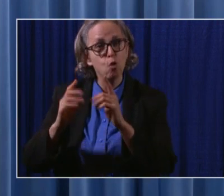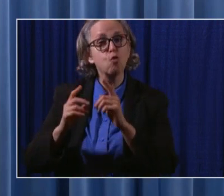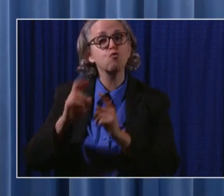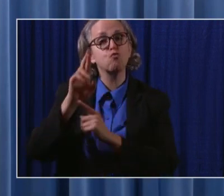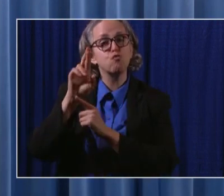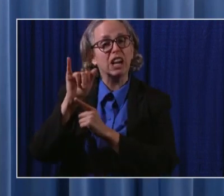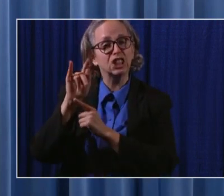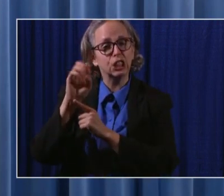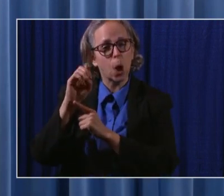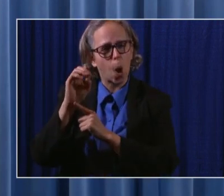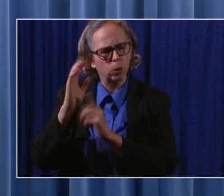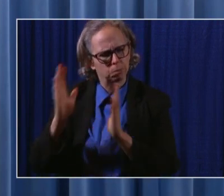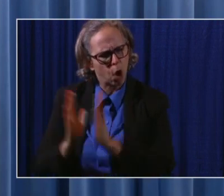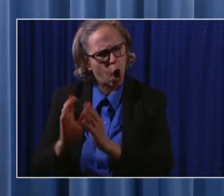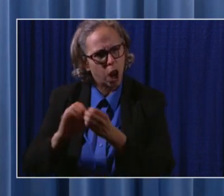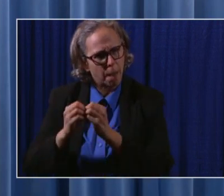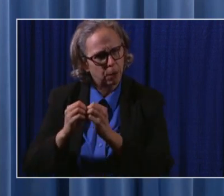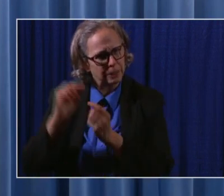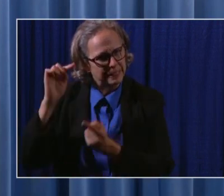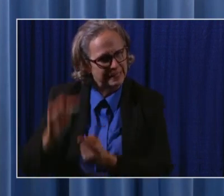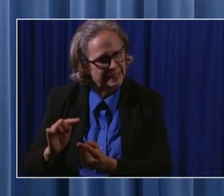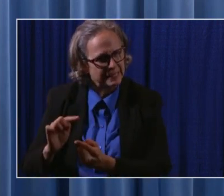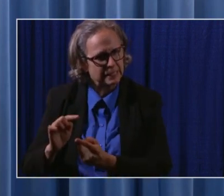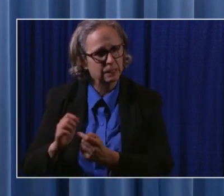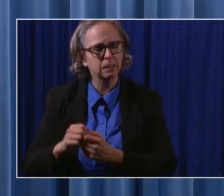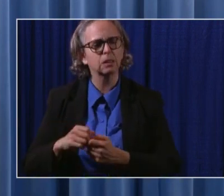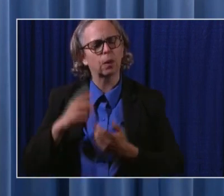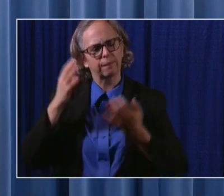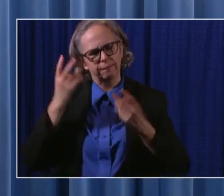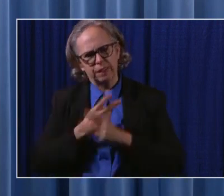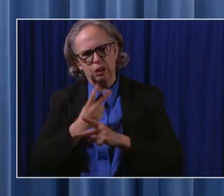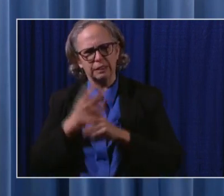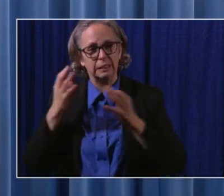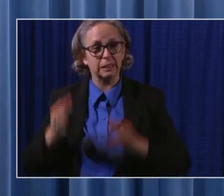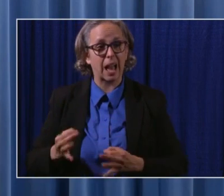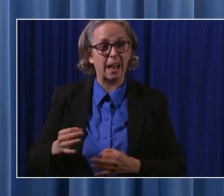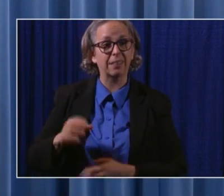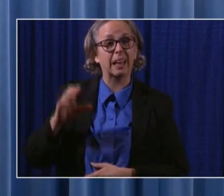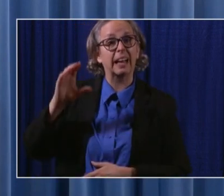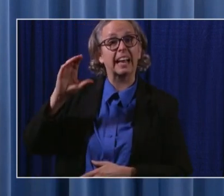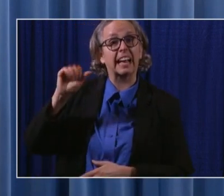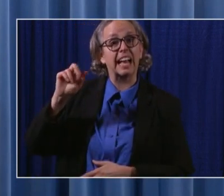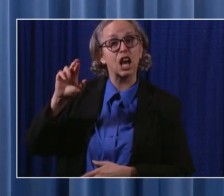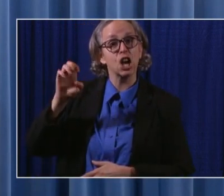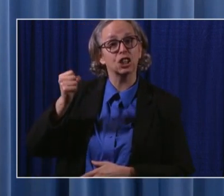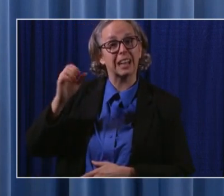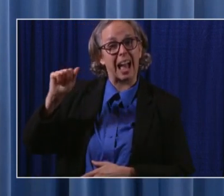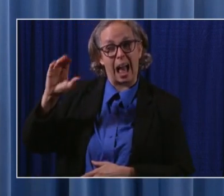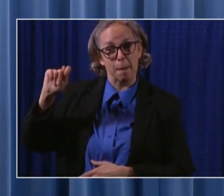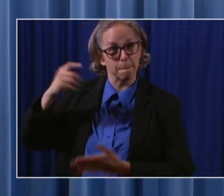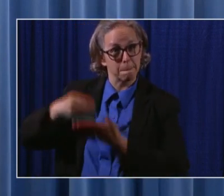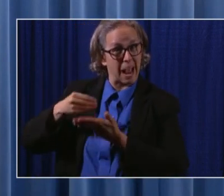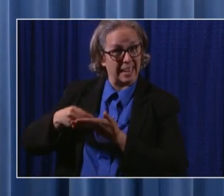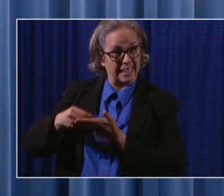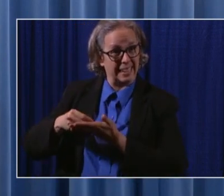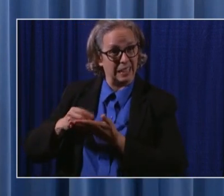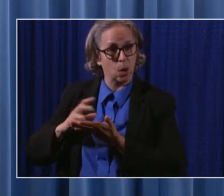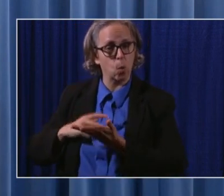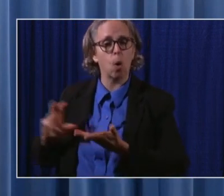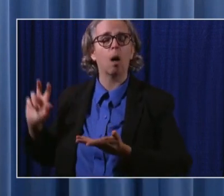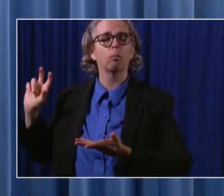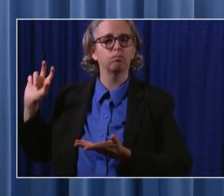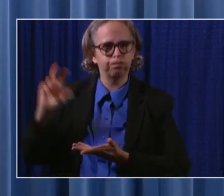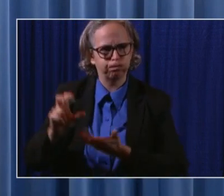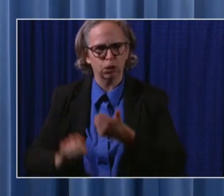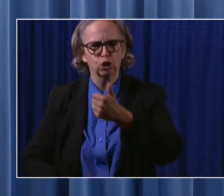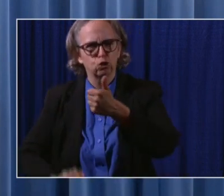would take money, and this is some of the CARES Act money, and we would subsidize some of these daycares. And